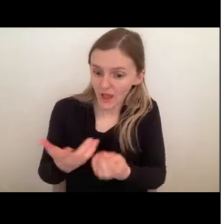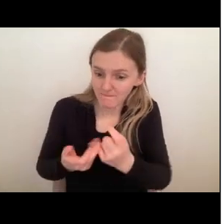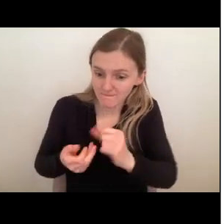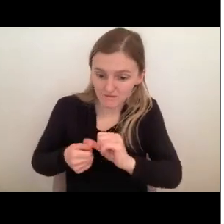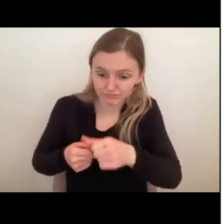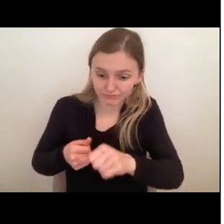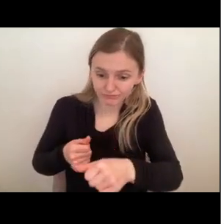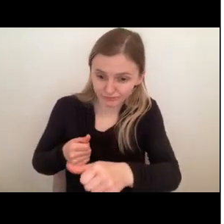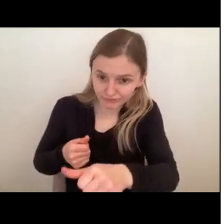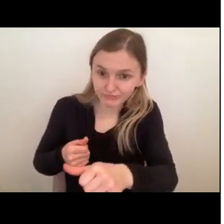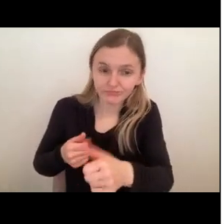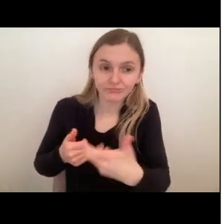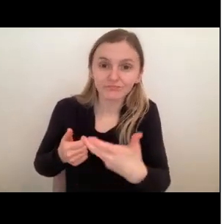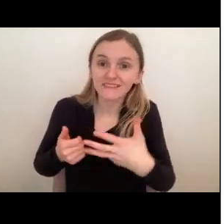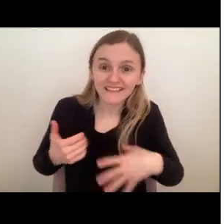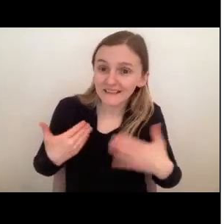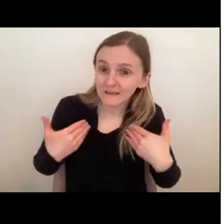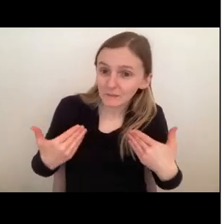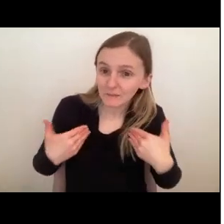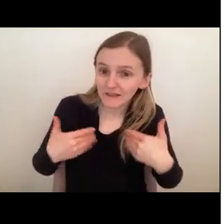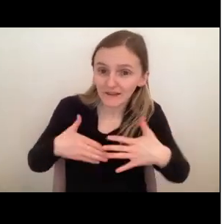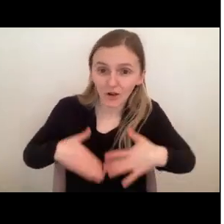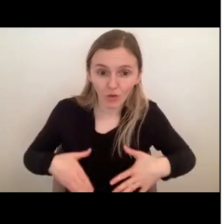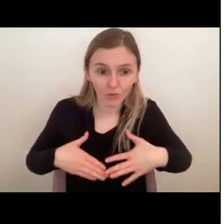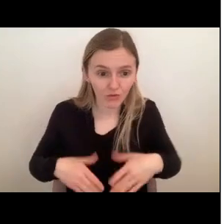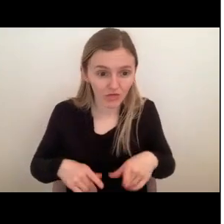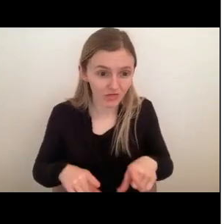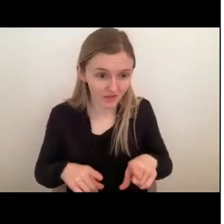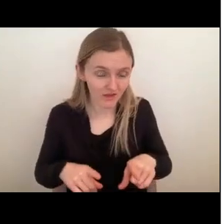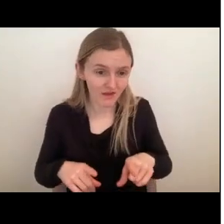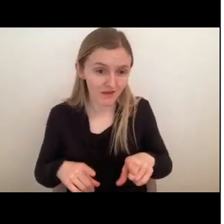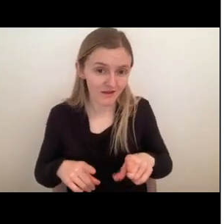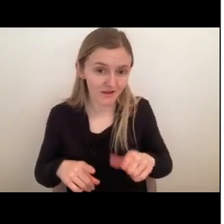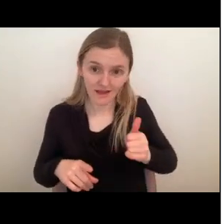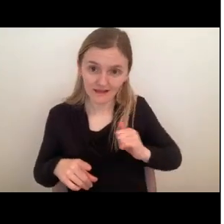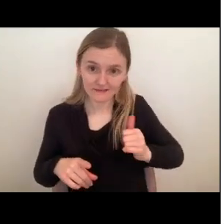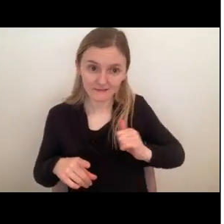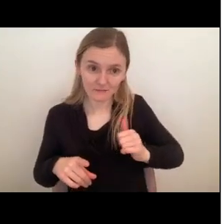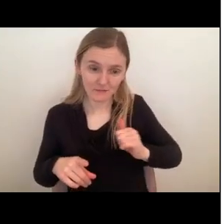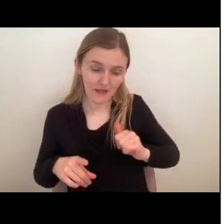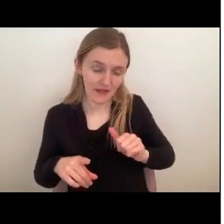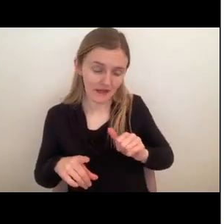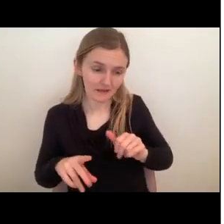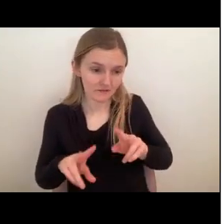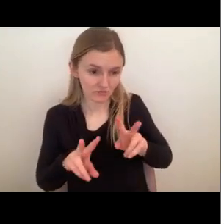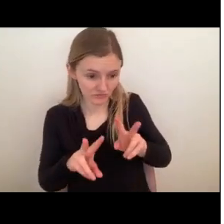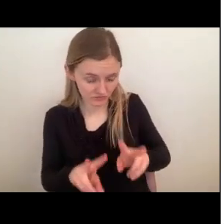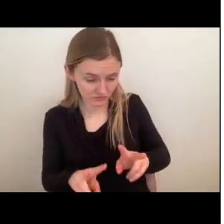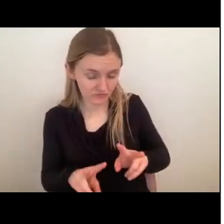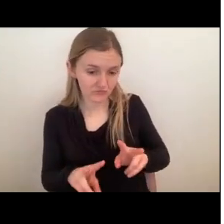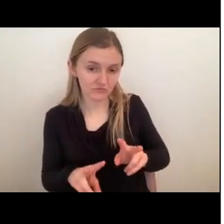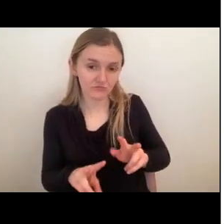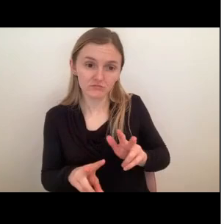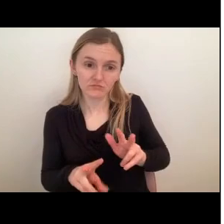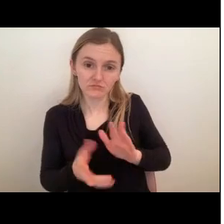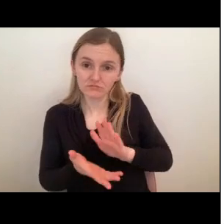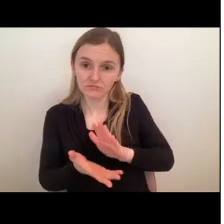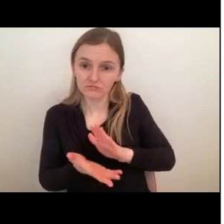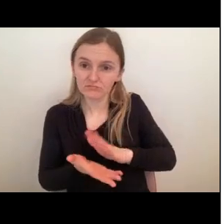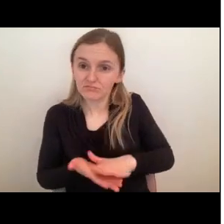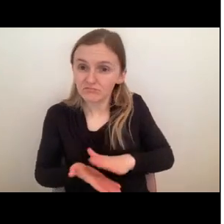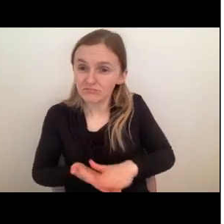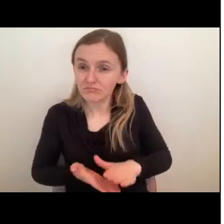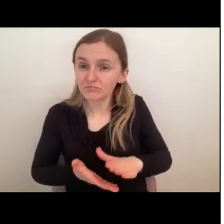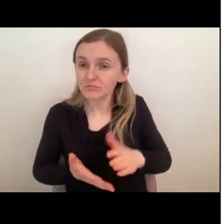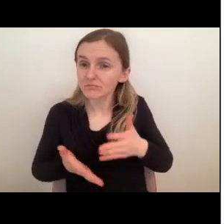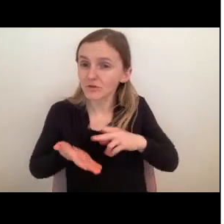they need their PE kit or not. Would those expectations, being able to organise themselves, being able to plan and prepare, being able to